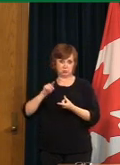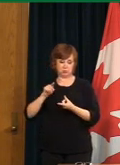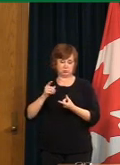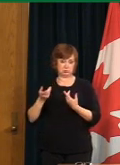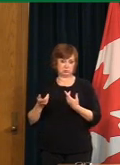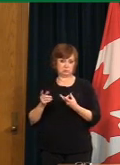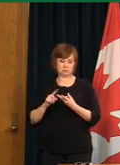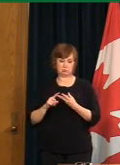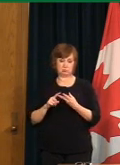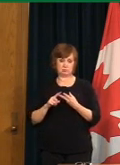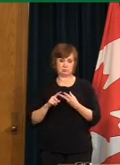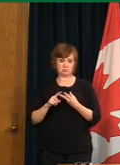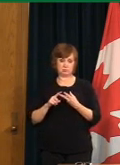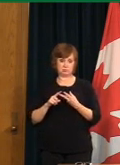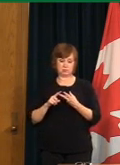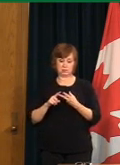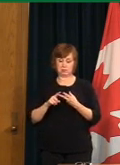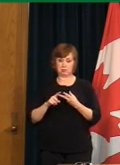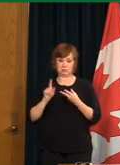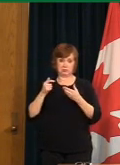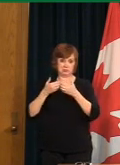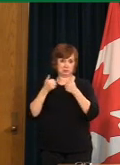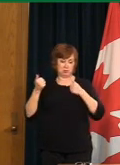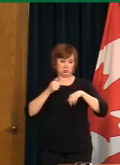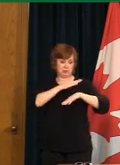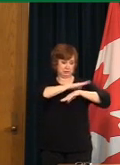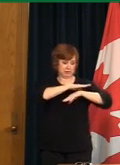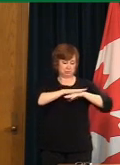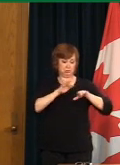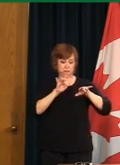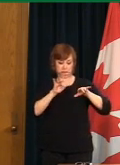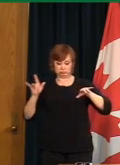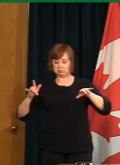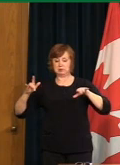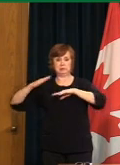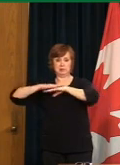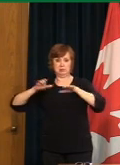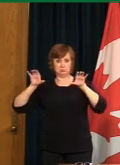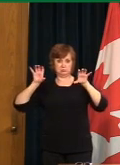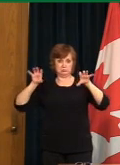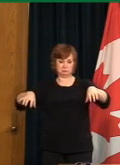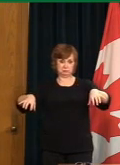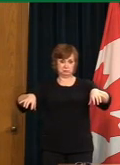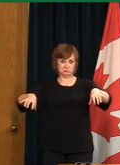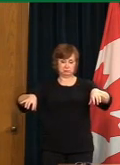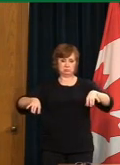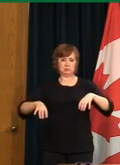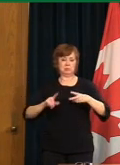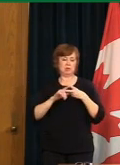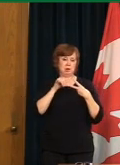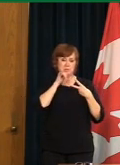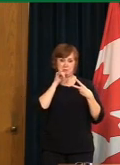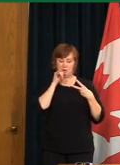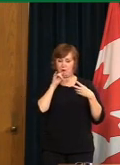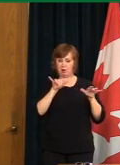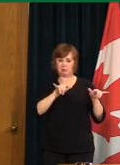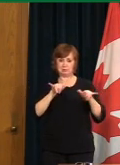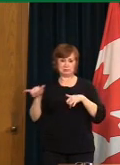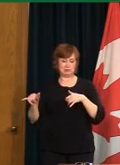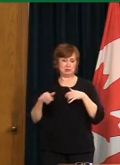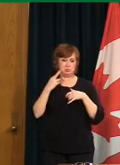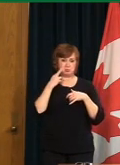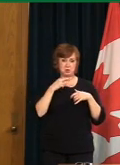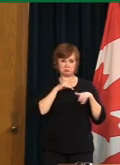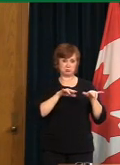capacity through ensuring that they have the physical distance. And our bars and nightclubs are operating in exactly the same way as